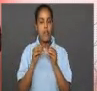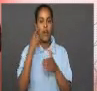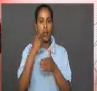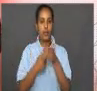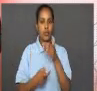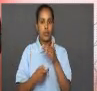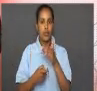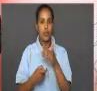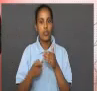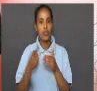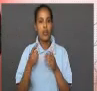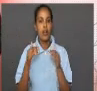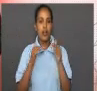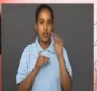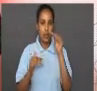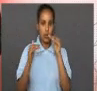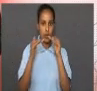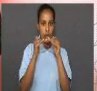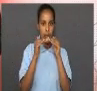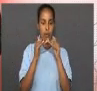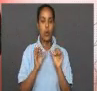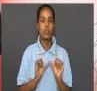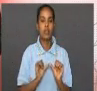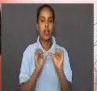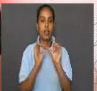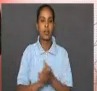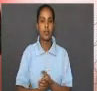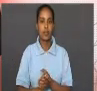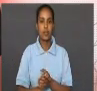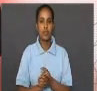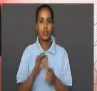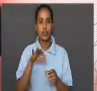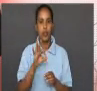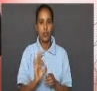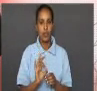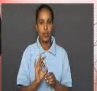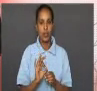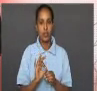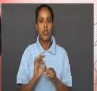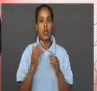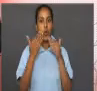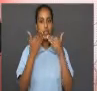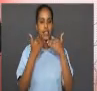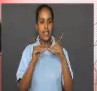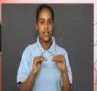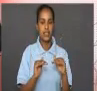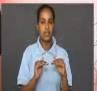values for equilibrium constant involving